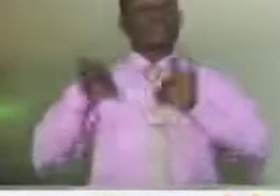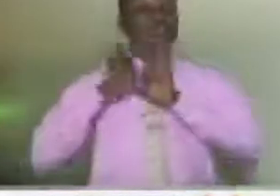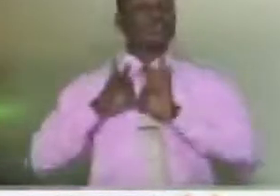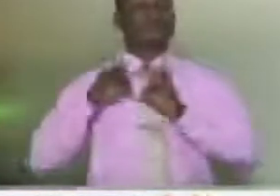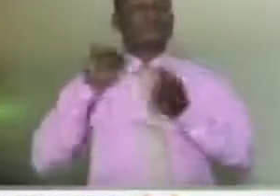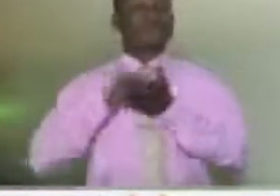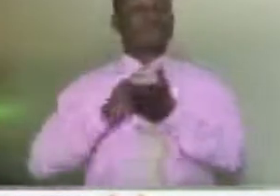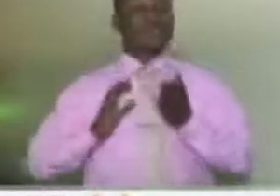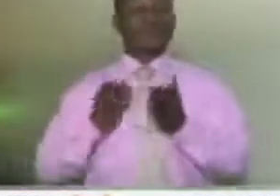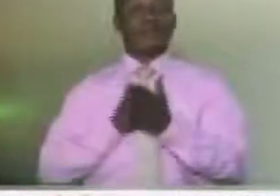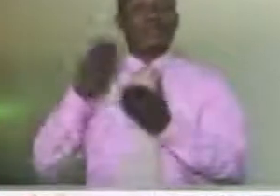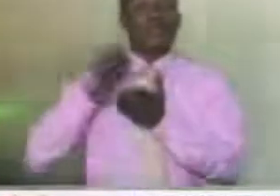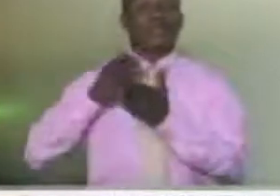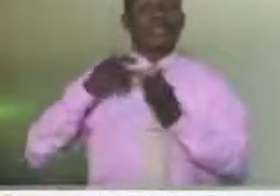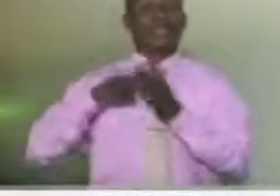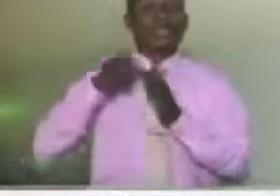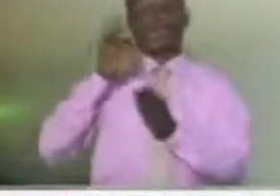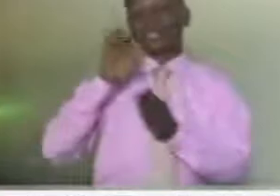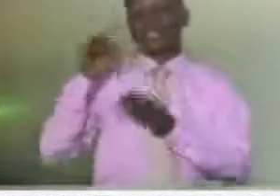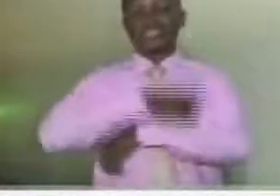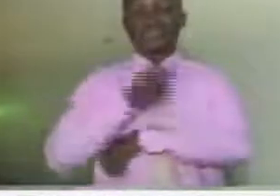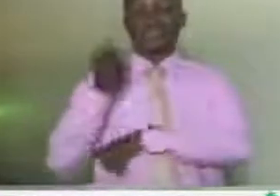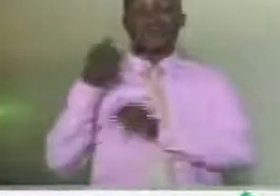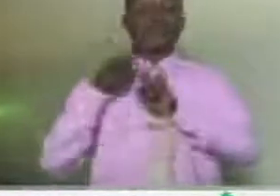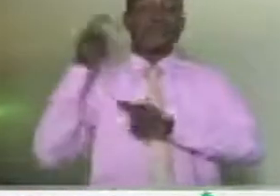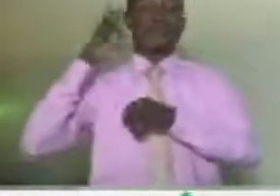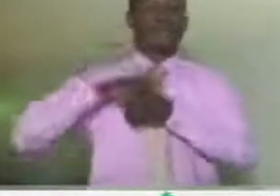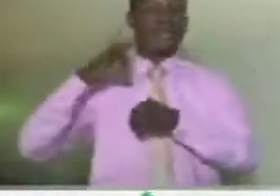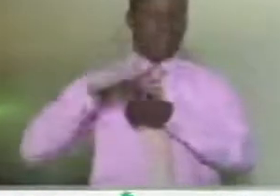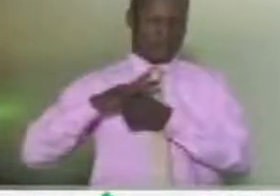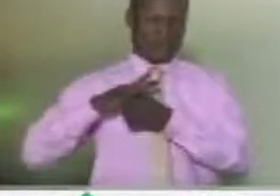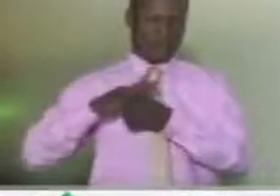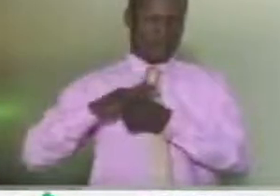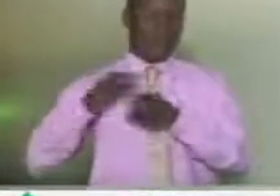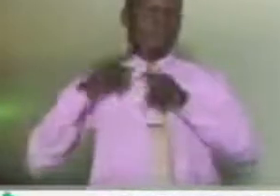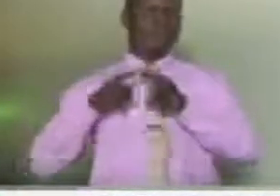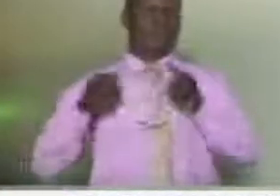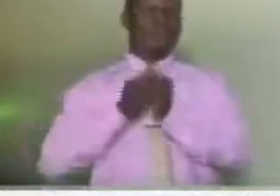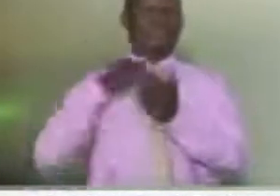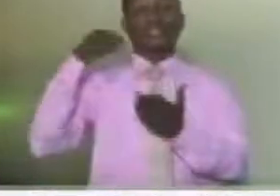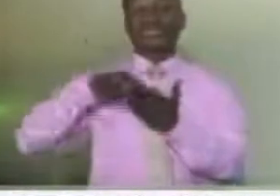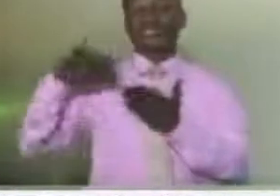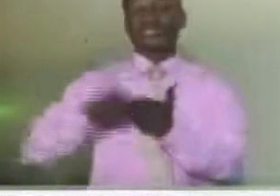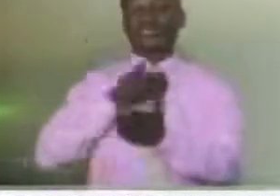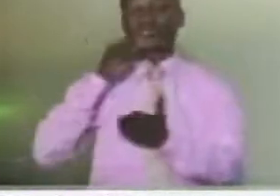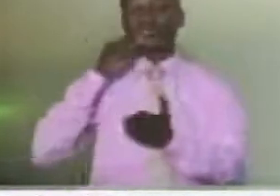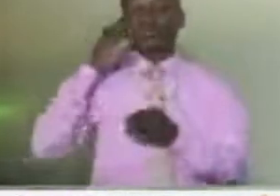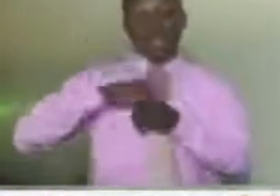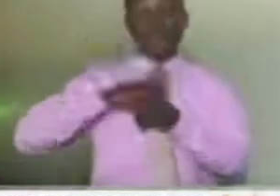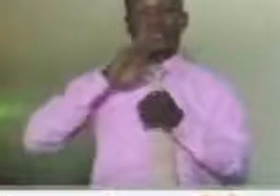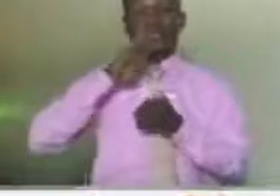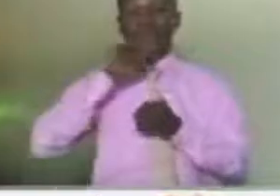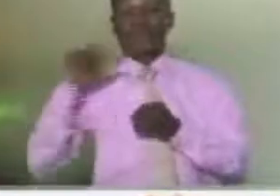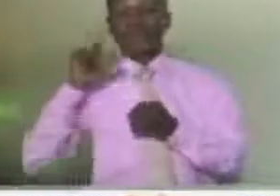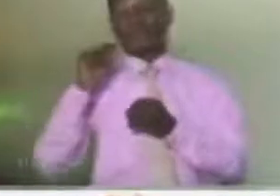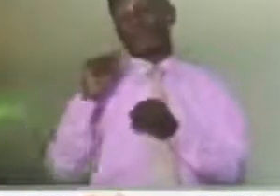start 90 days before election in the current electoral act. But with this electoral bill 2021, it's